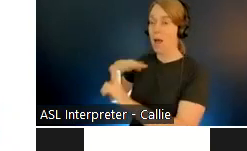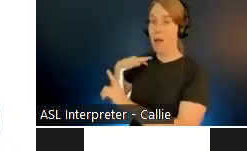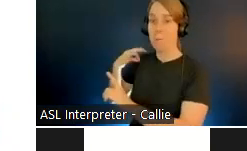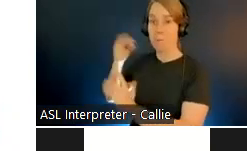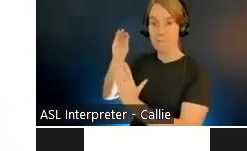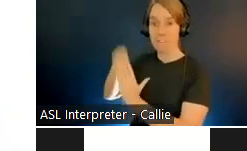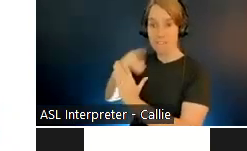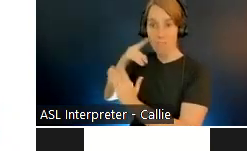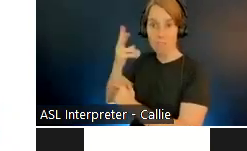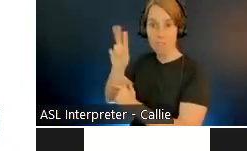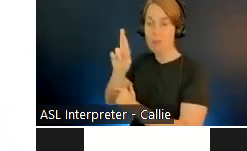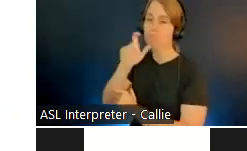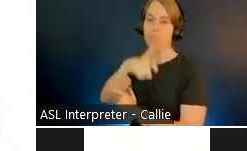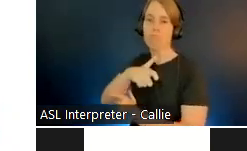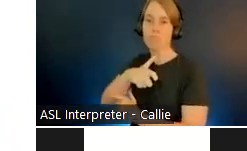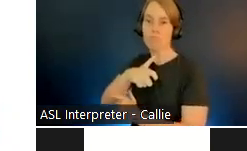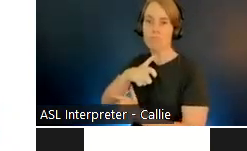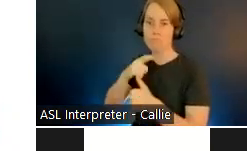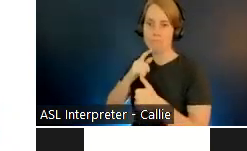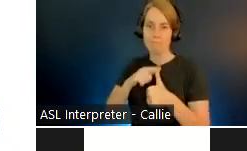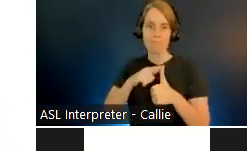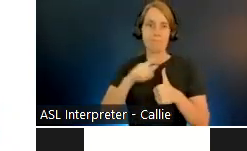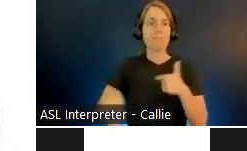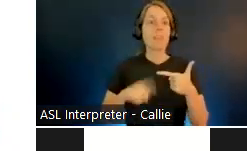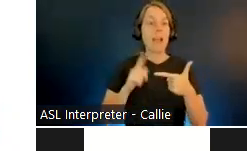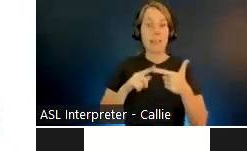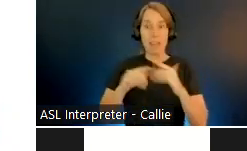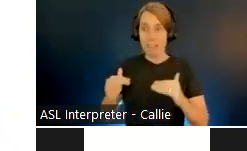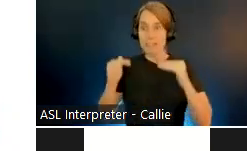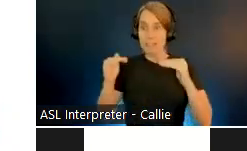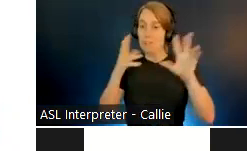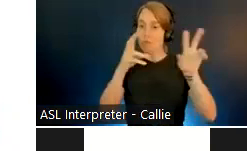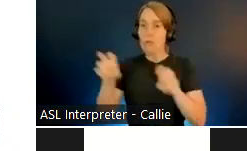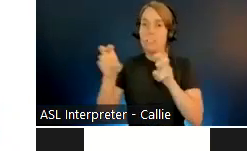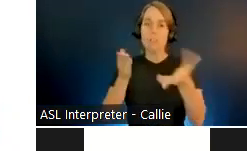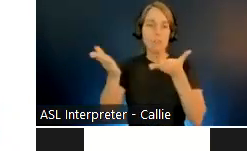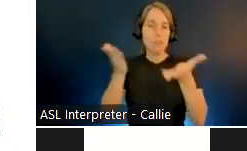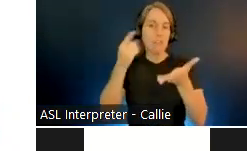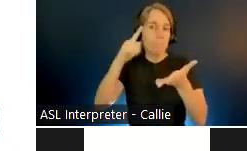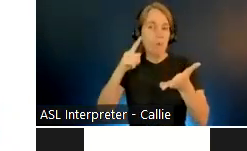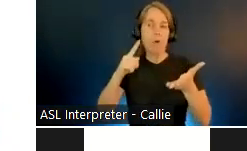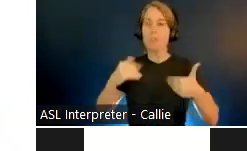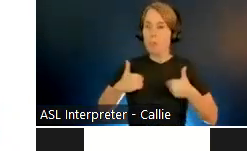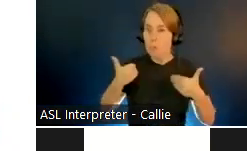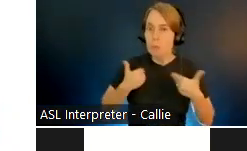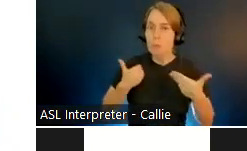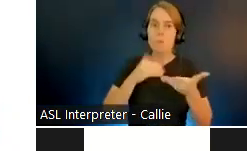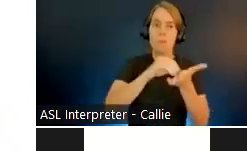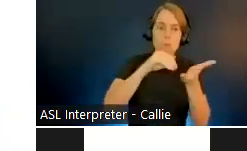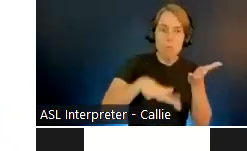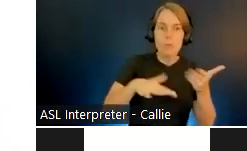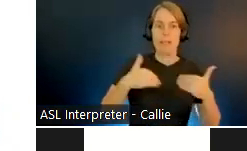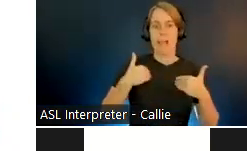transition services for students and youth with disabilities. In that case, you must apply for